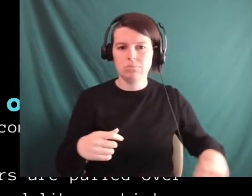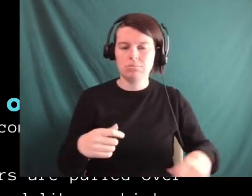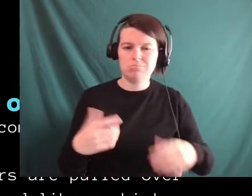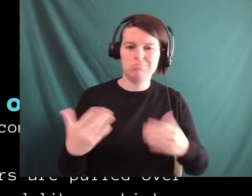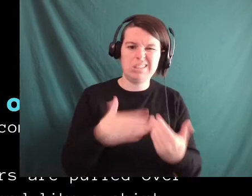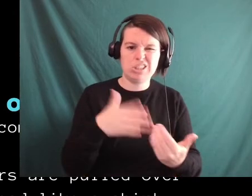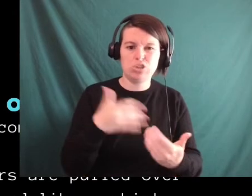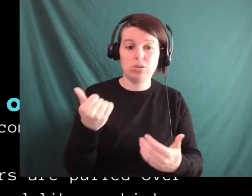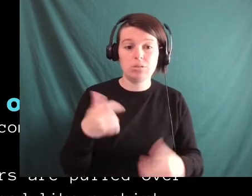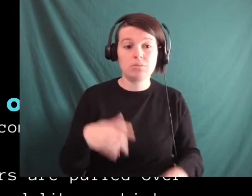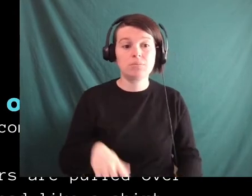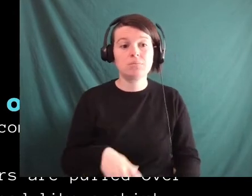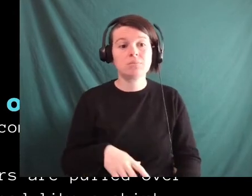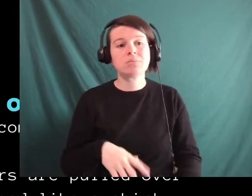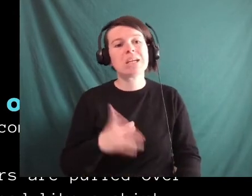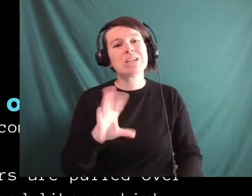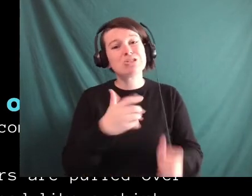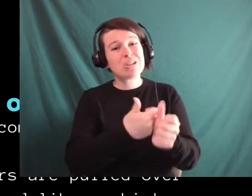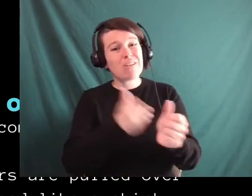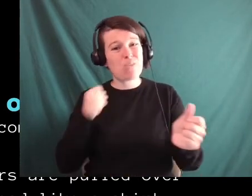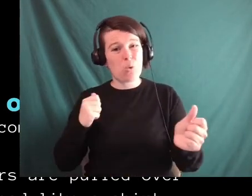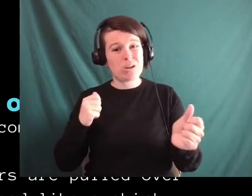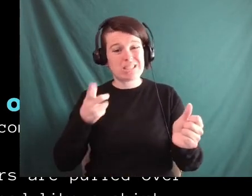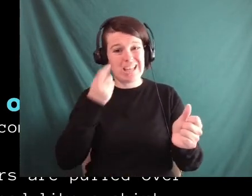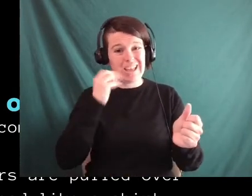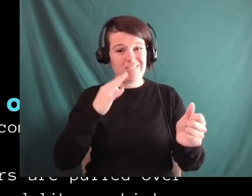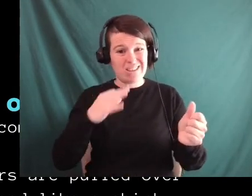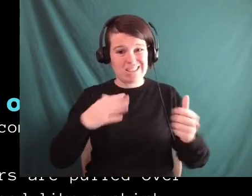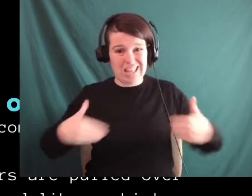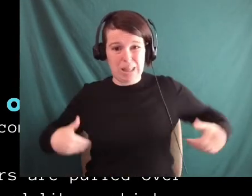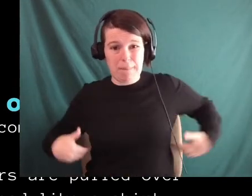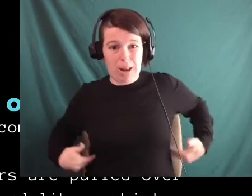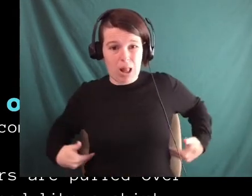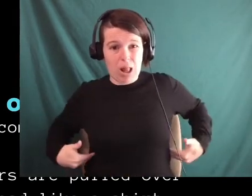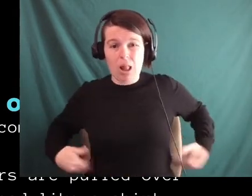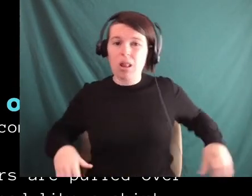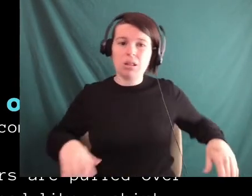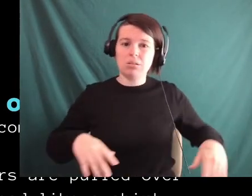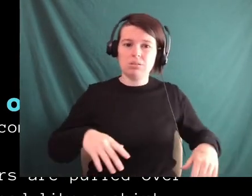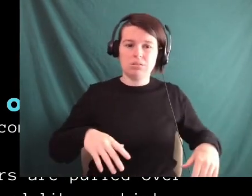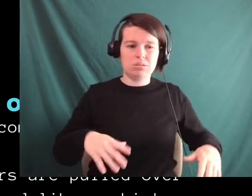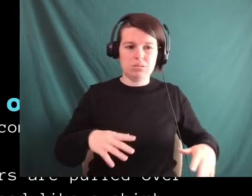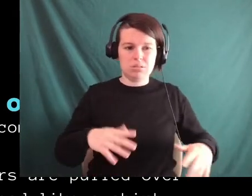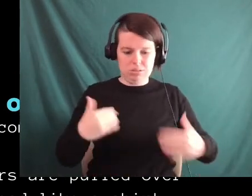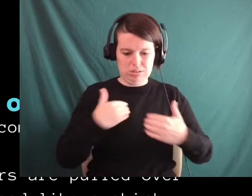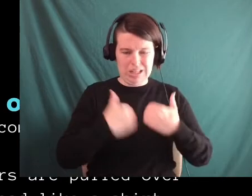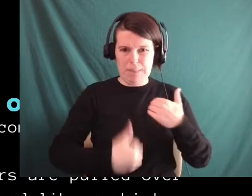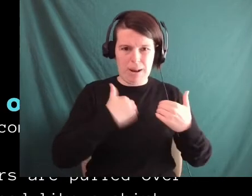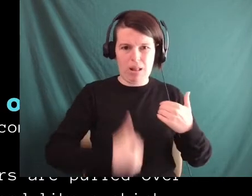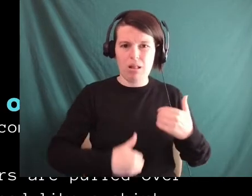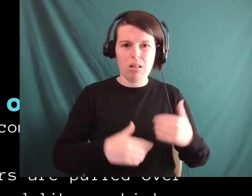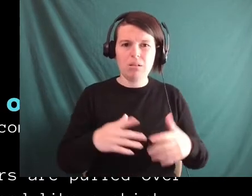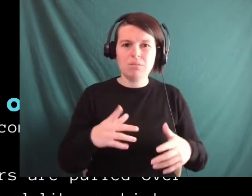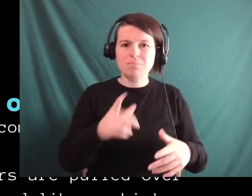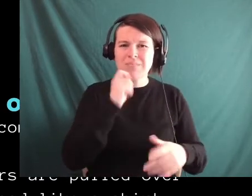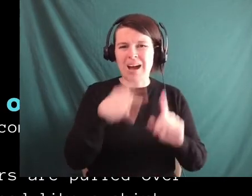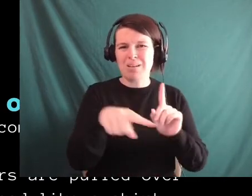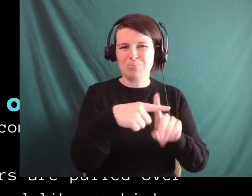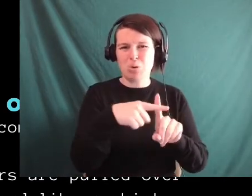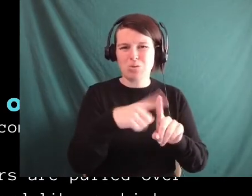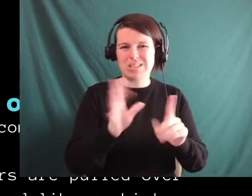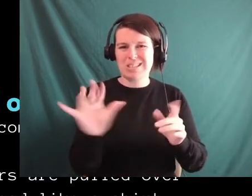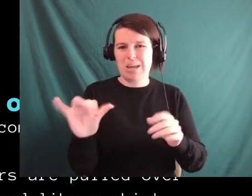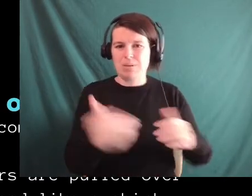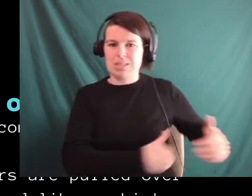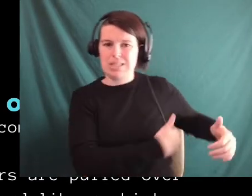binders that close with the Velcro down the middle of your chest. They're not recommended, don't have the same pros as this side